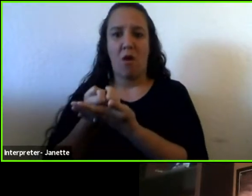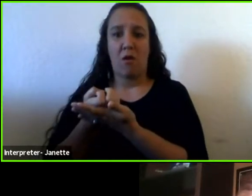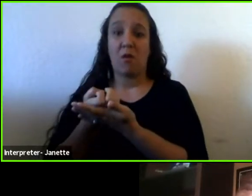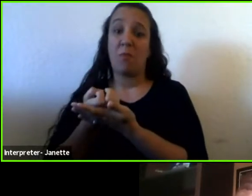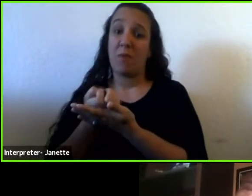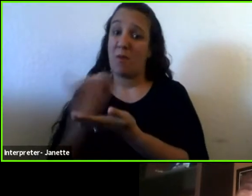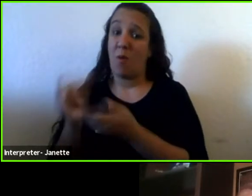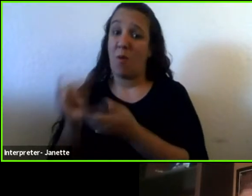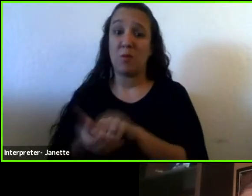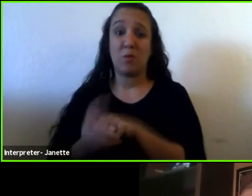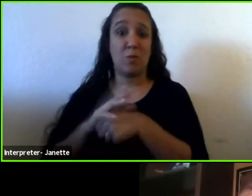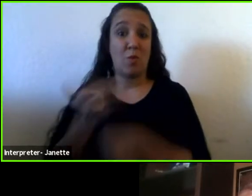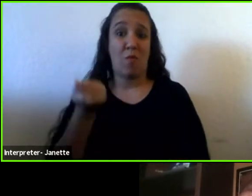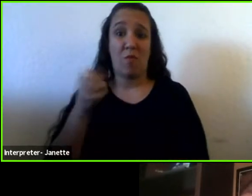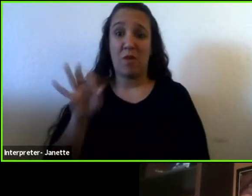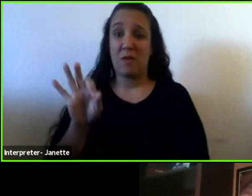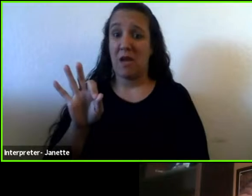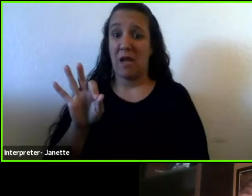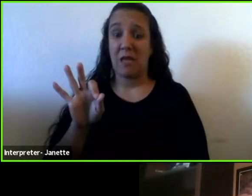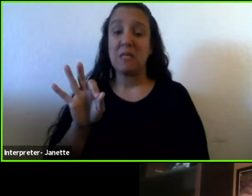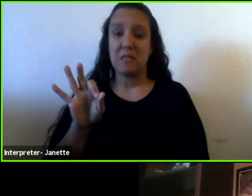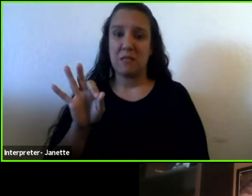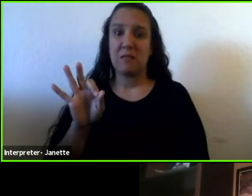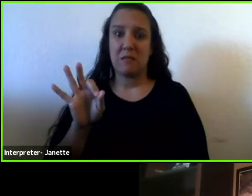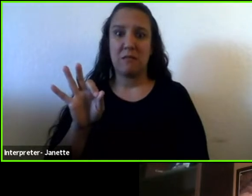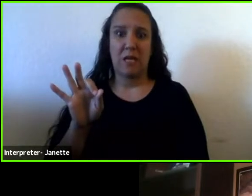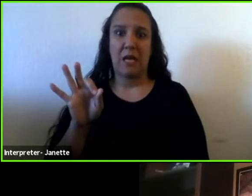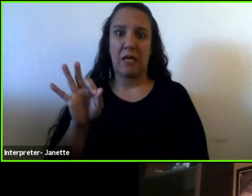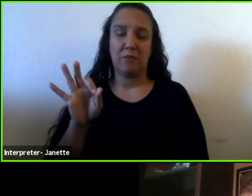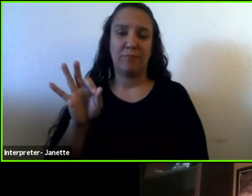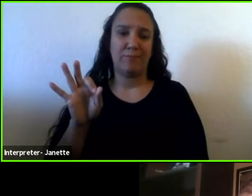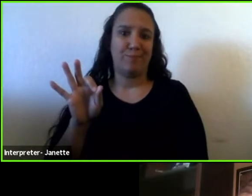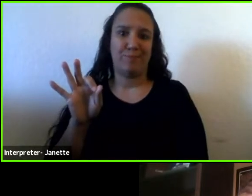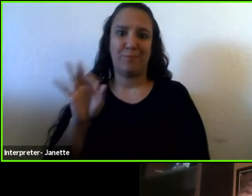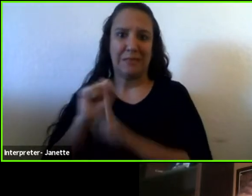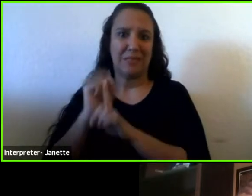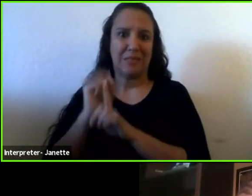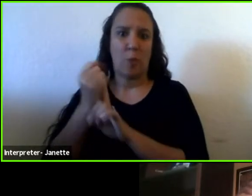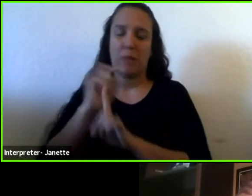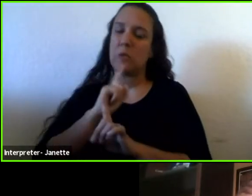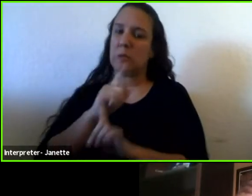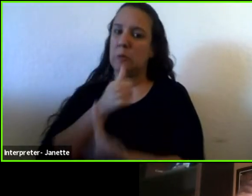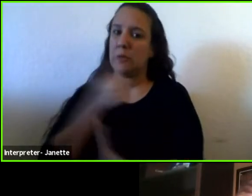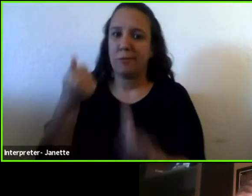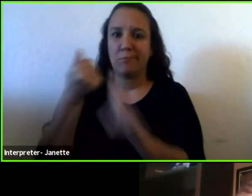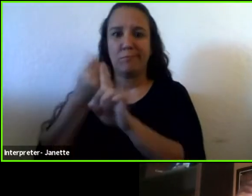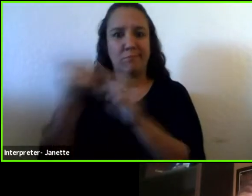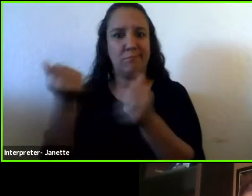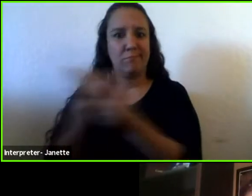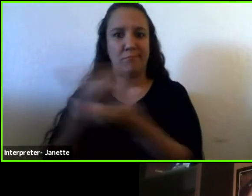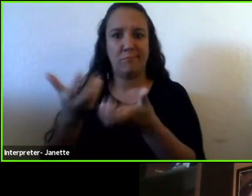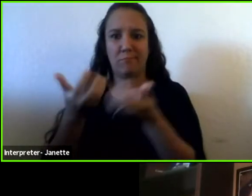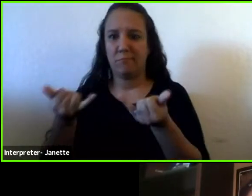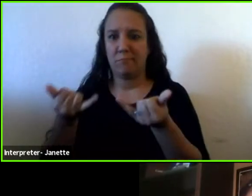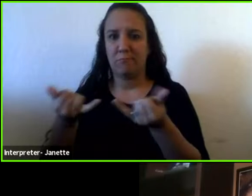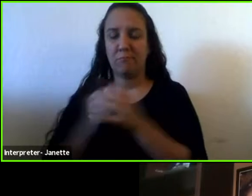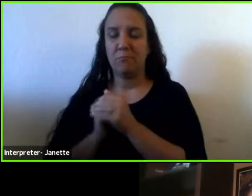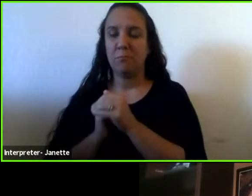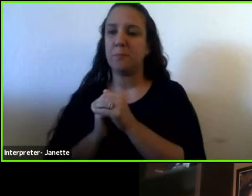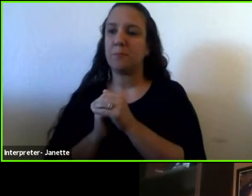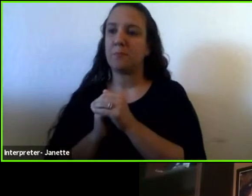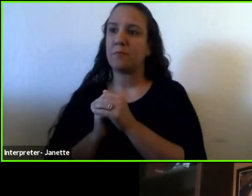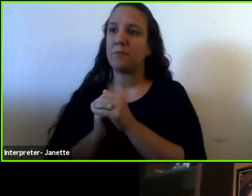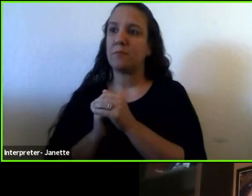COVID-19 crisis has accelerated all of that. So, I think a specific example to